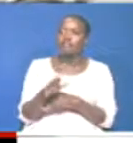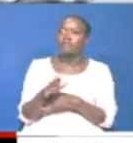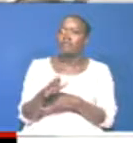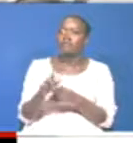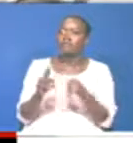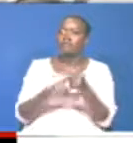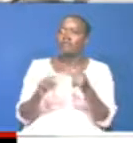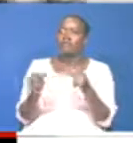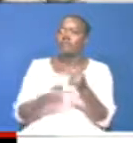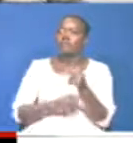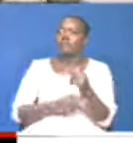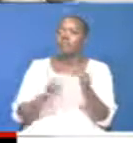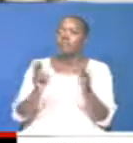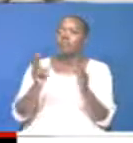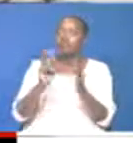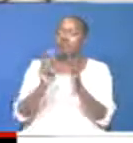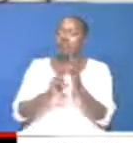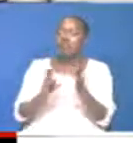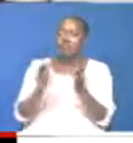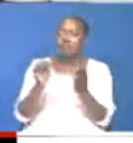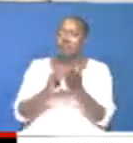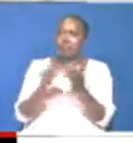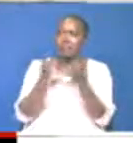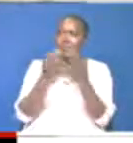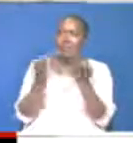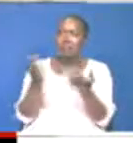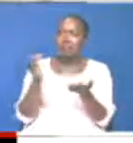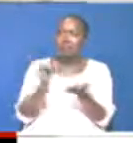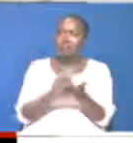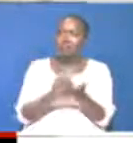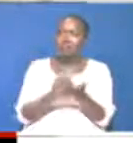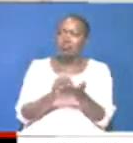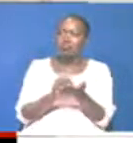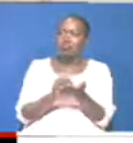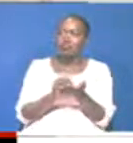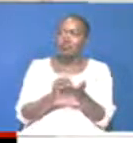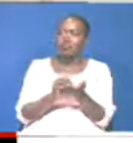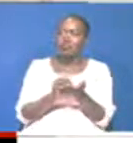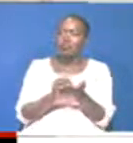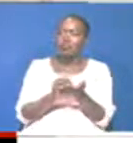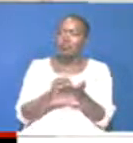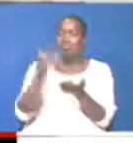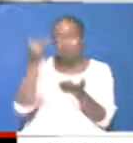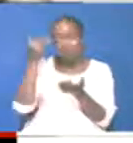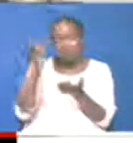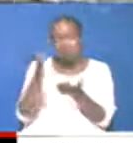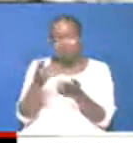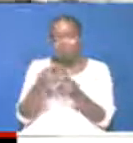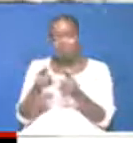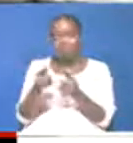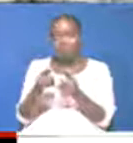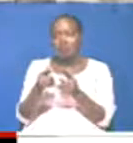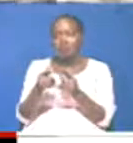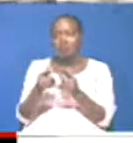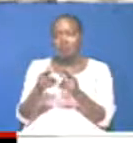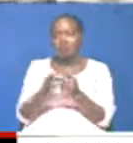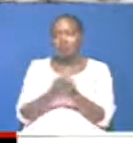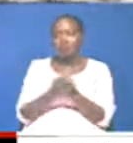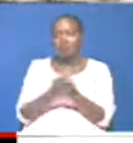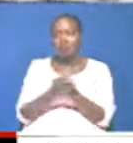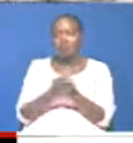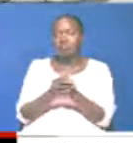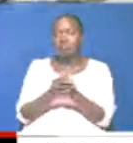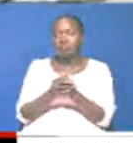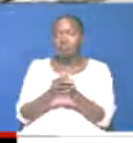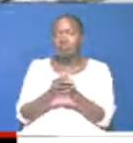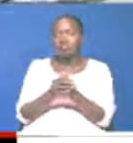6 months. I never read news. How I came again onto the roster, I can't remember. But I never touched bulletin for 6 months.